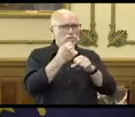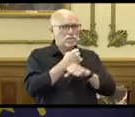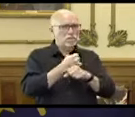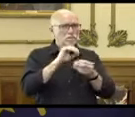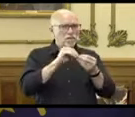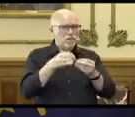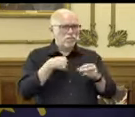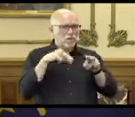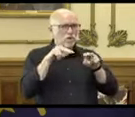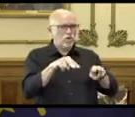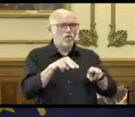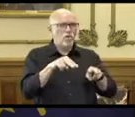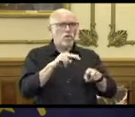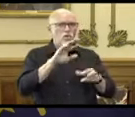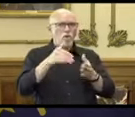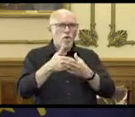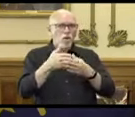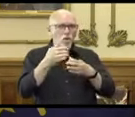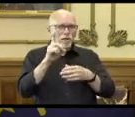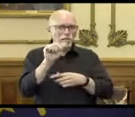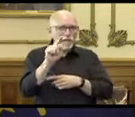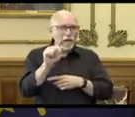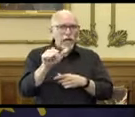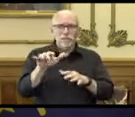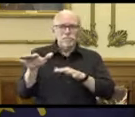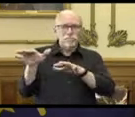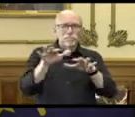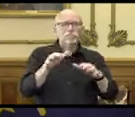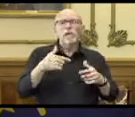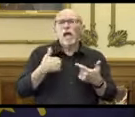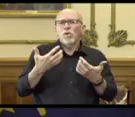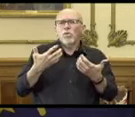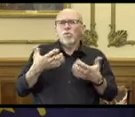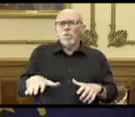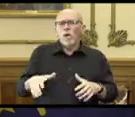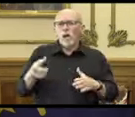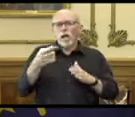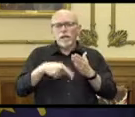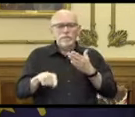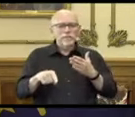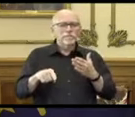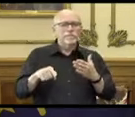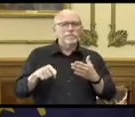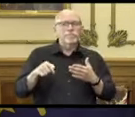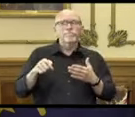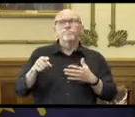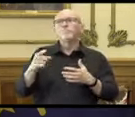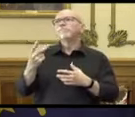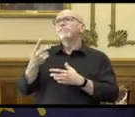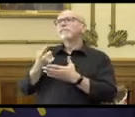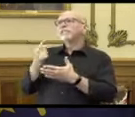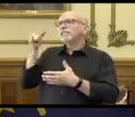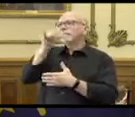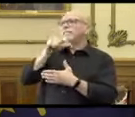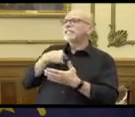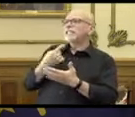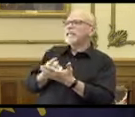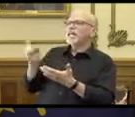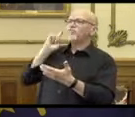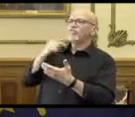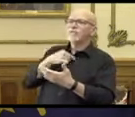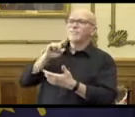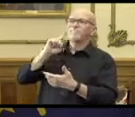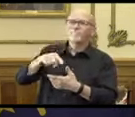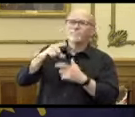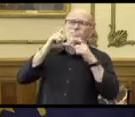we look at all the data, I don't want to be in a situation where I say, boy, I wish we would have put a statewide mask